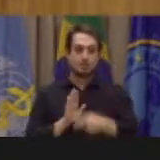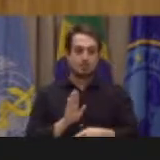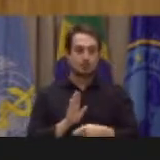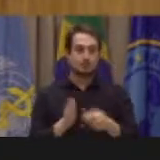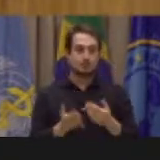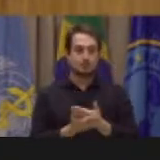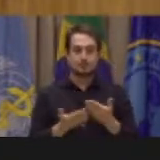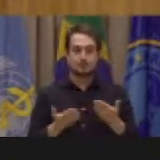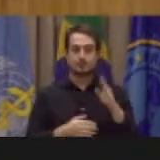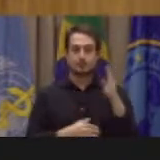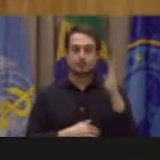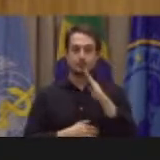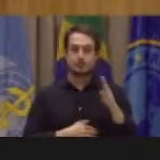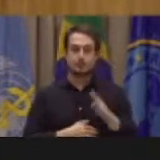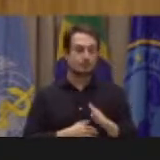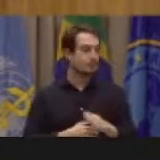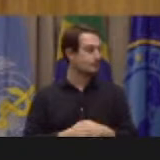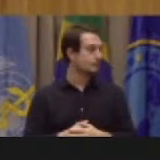that in Brazil,